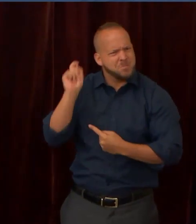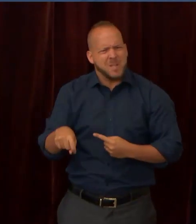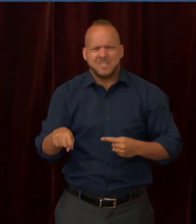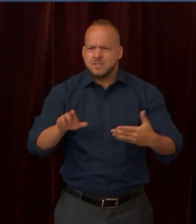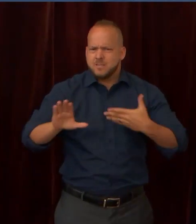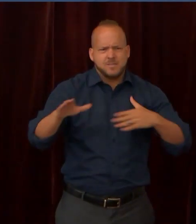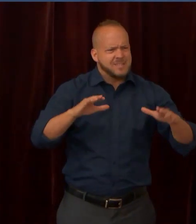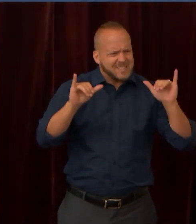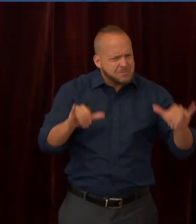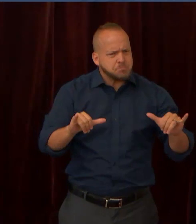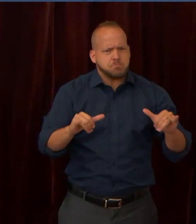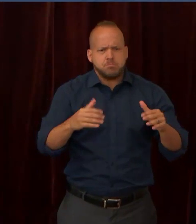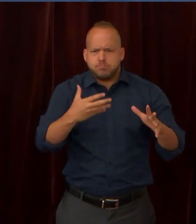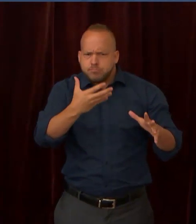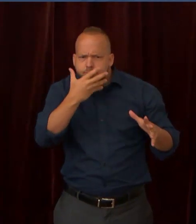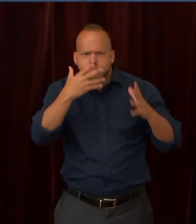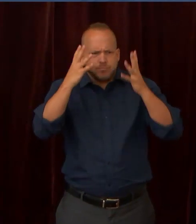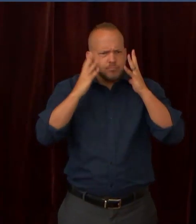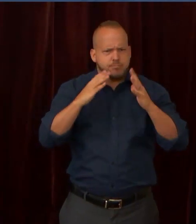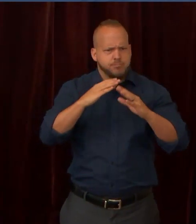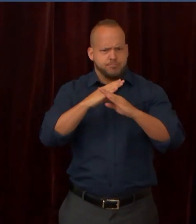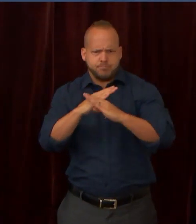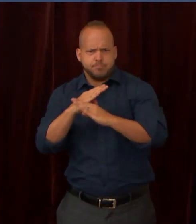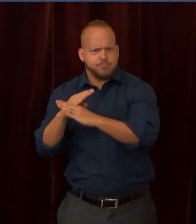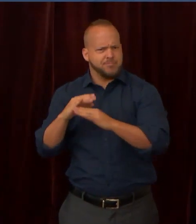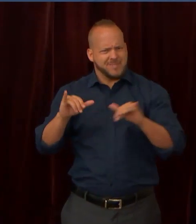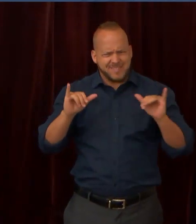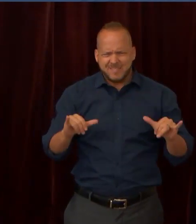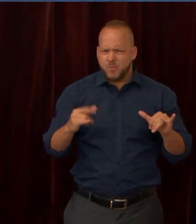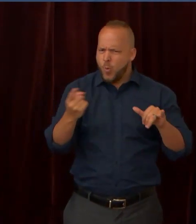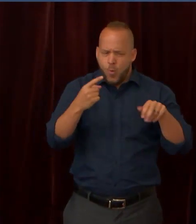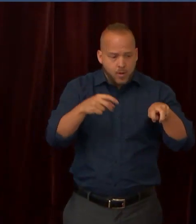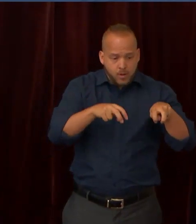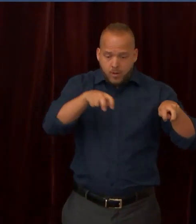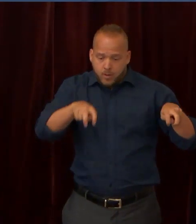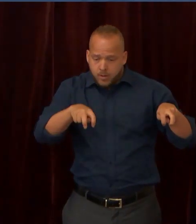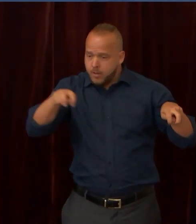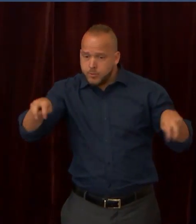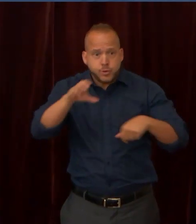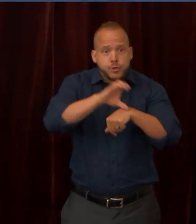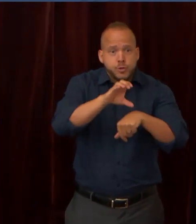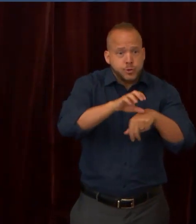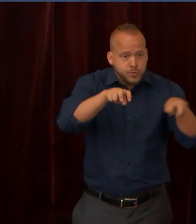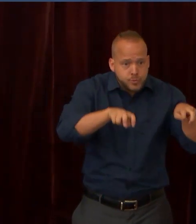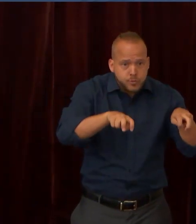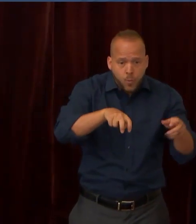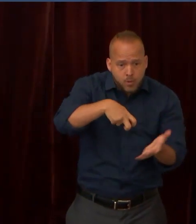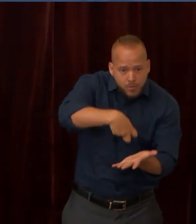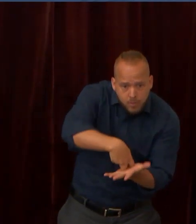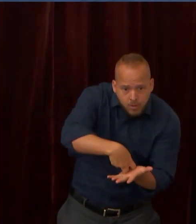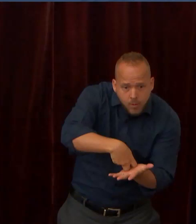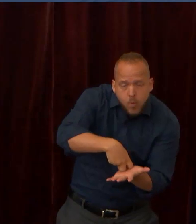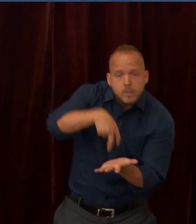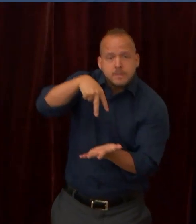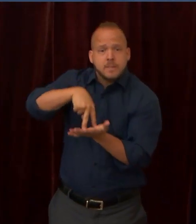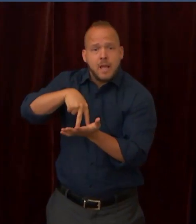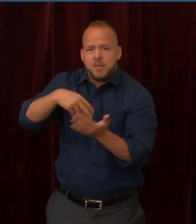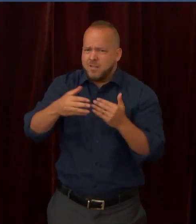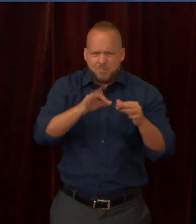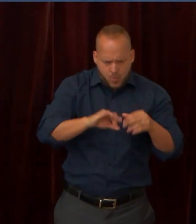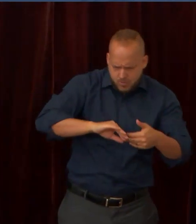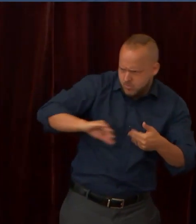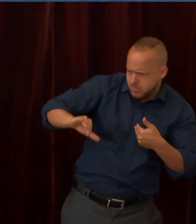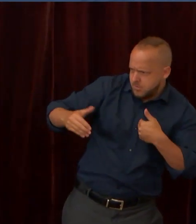directions, or where people stand, and they need to be identified by markings to help people really understand